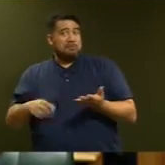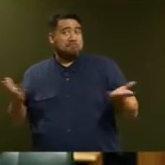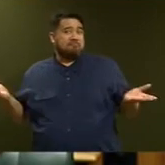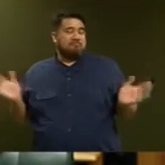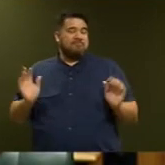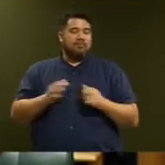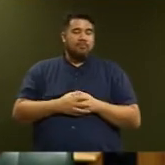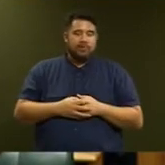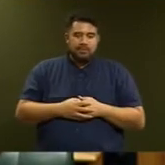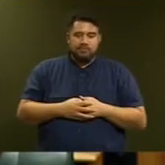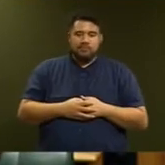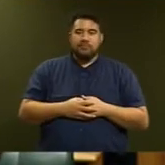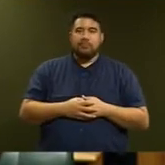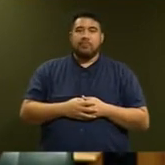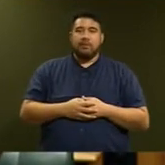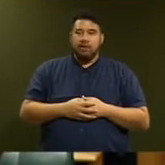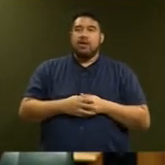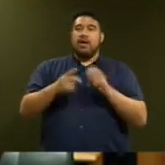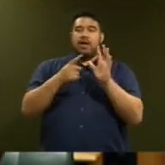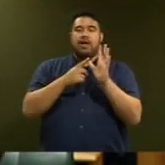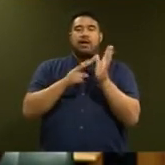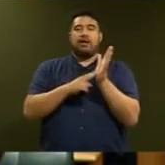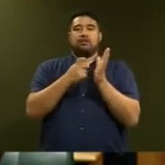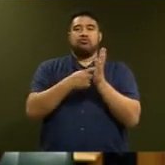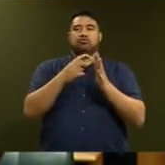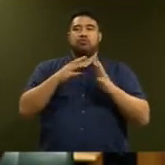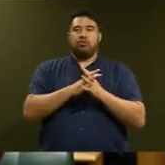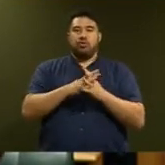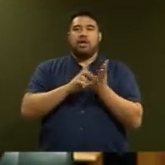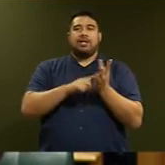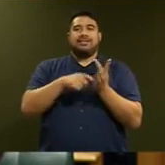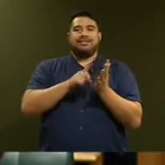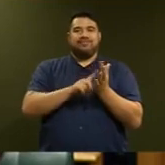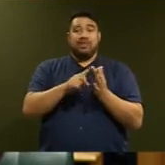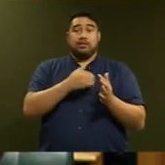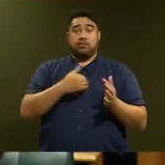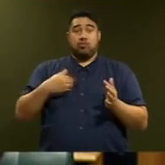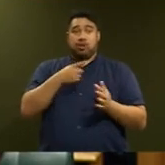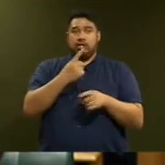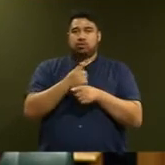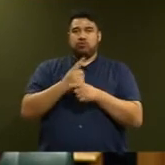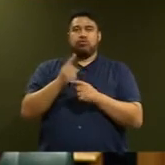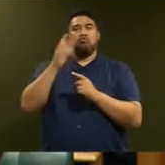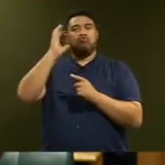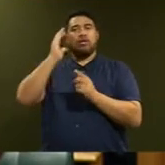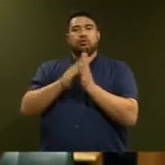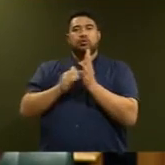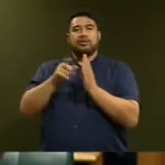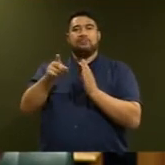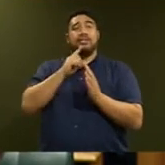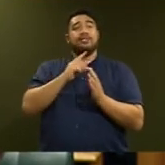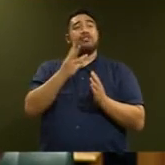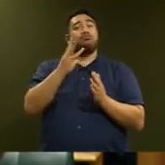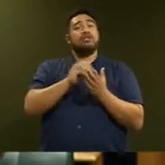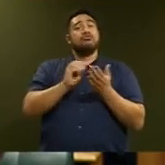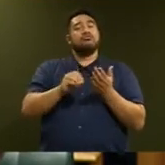Was Andrew Little correct when he told Radio New Zealand this morning regarding the three strikes repeal law, quote,